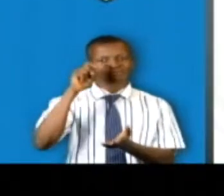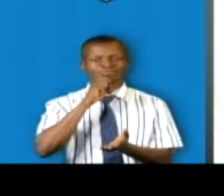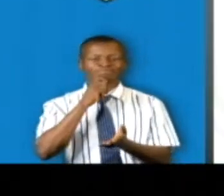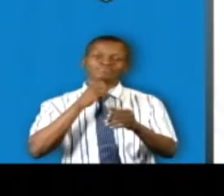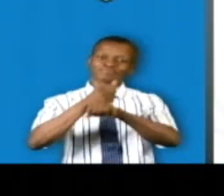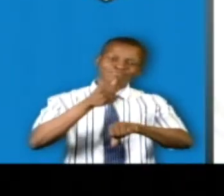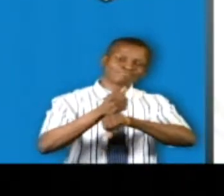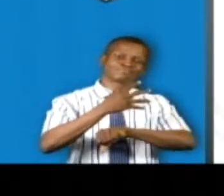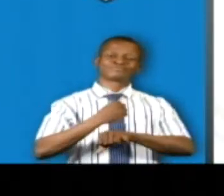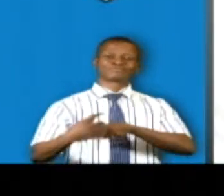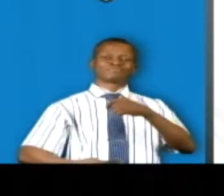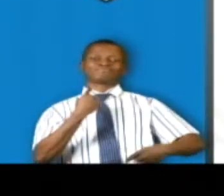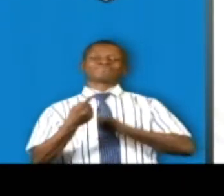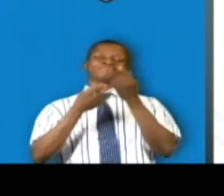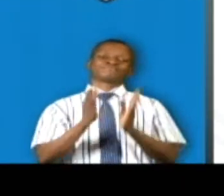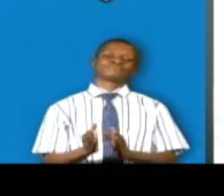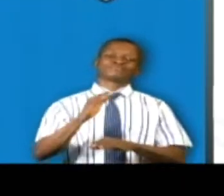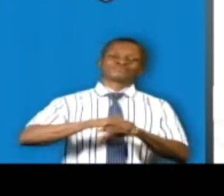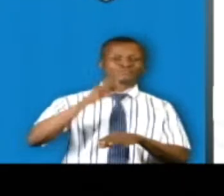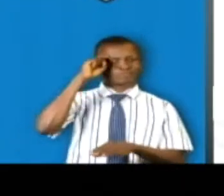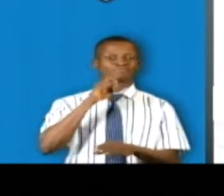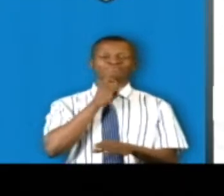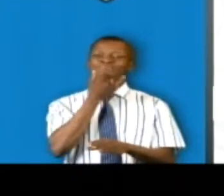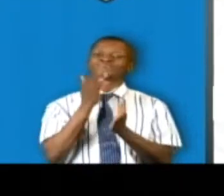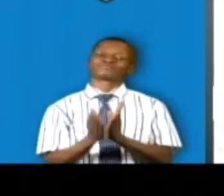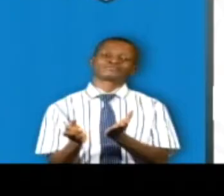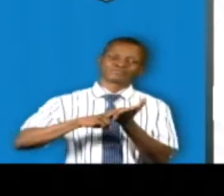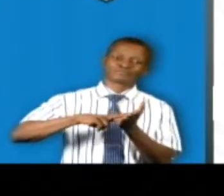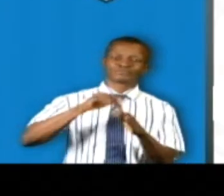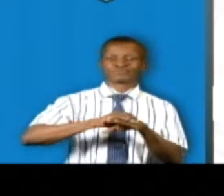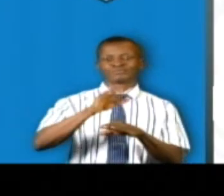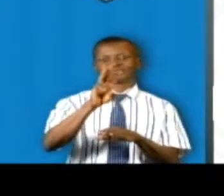Register sexual abuse cases and perpetrators on